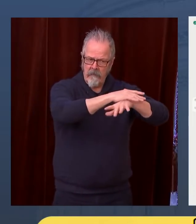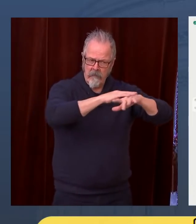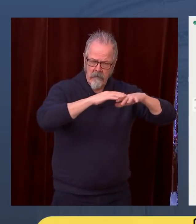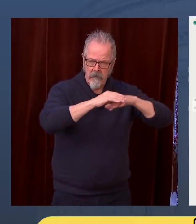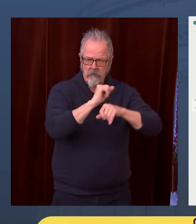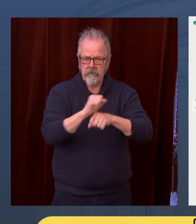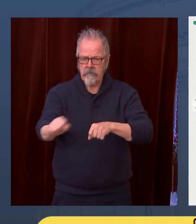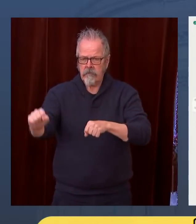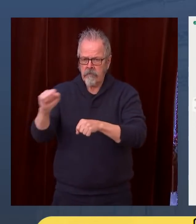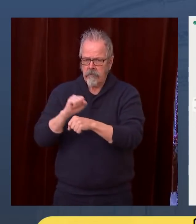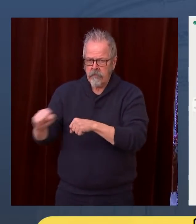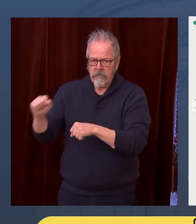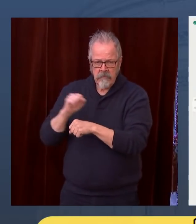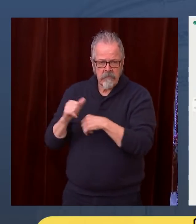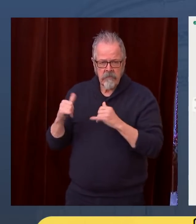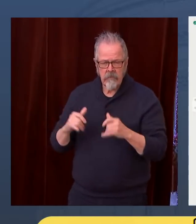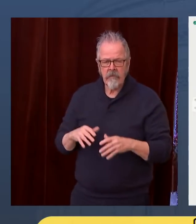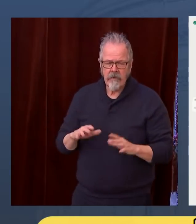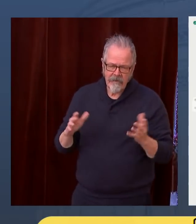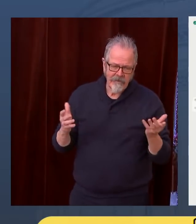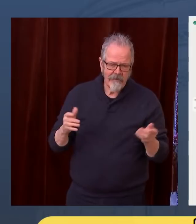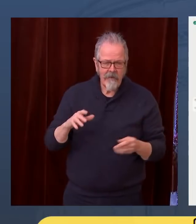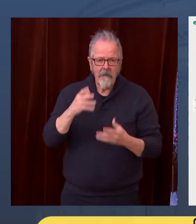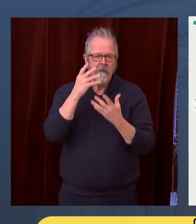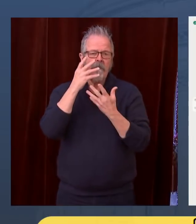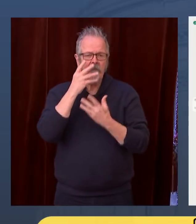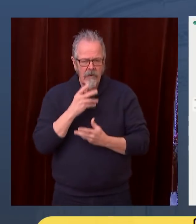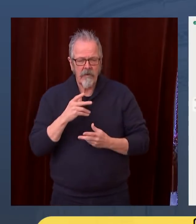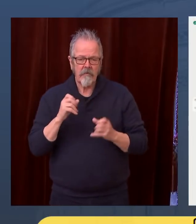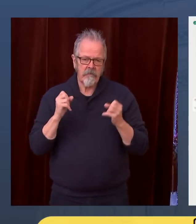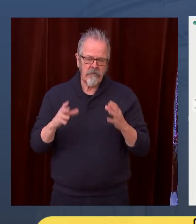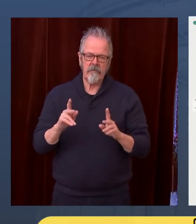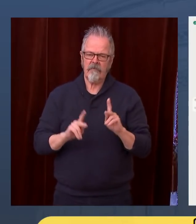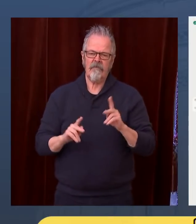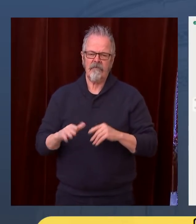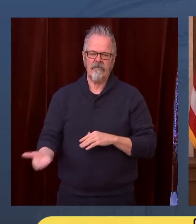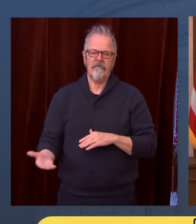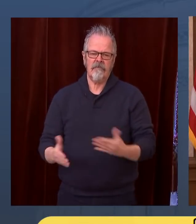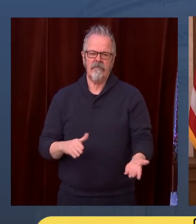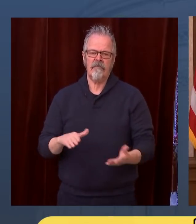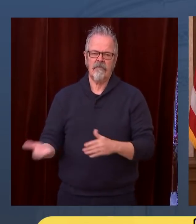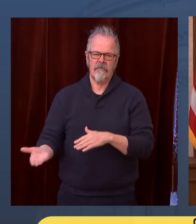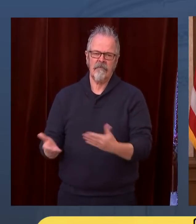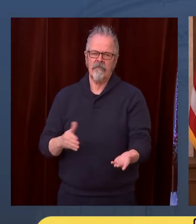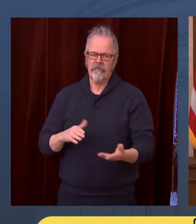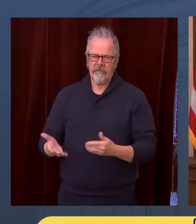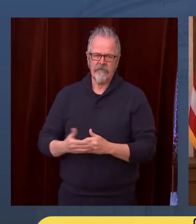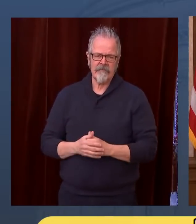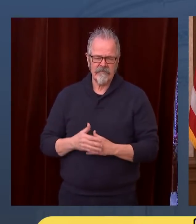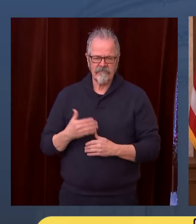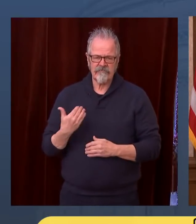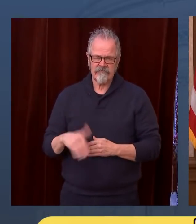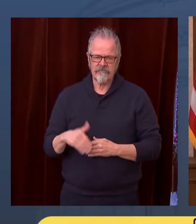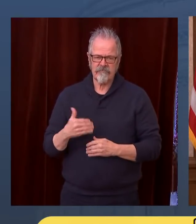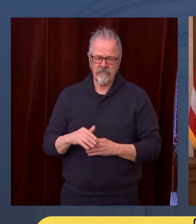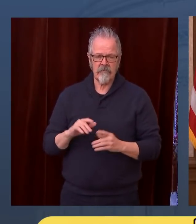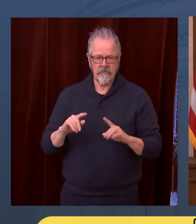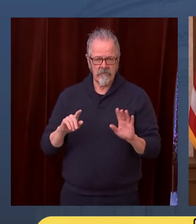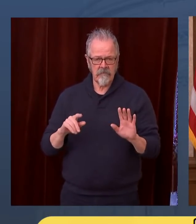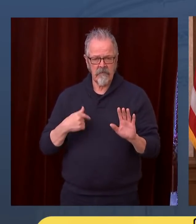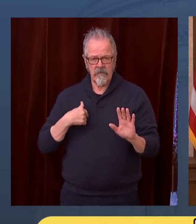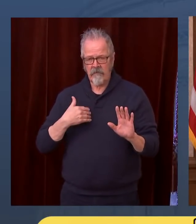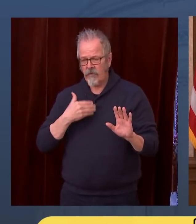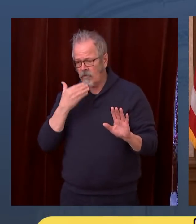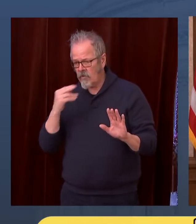lives in our state. So we know that we have some good news here, but we know we have a journey